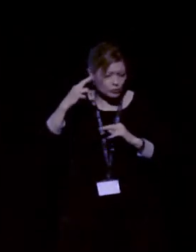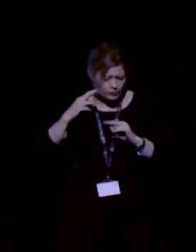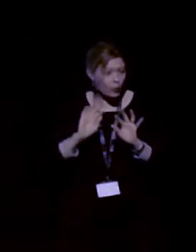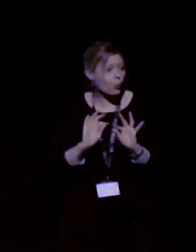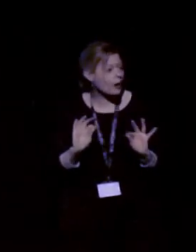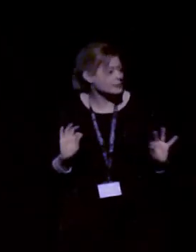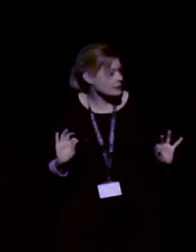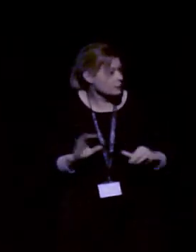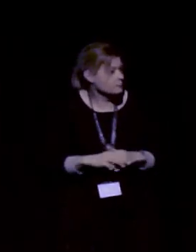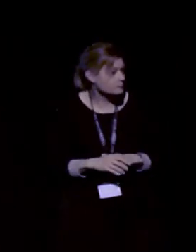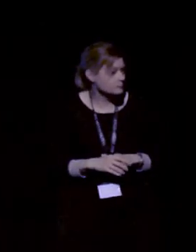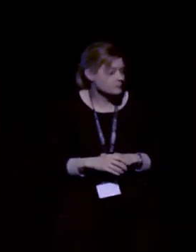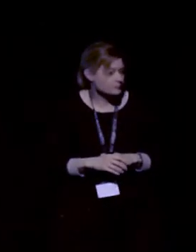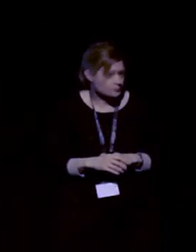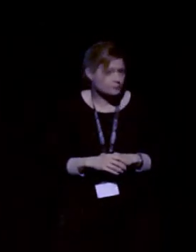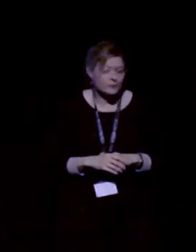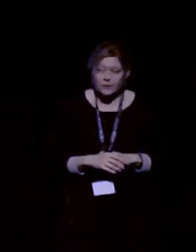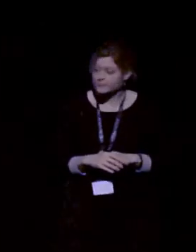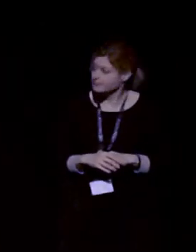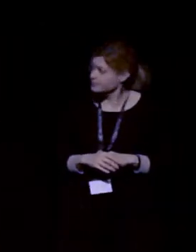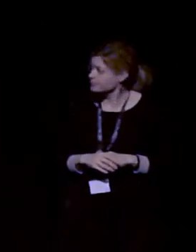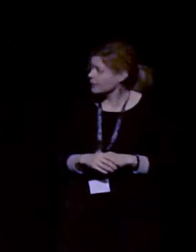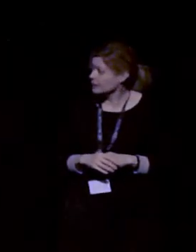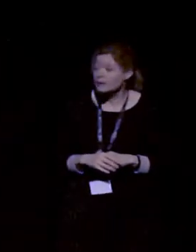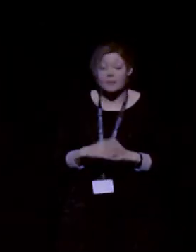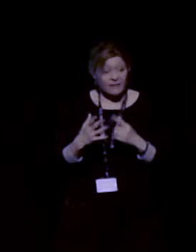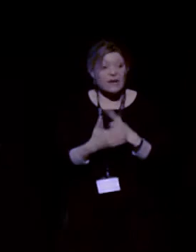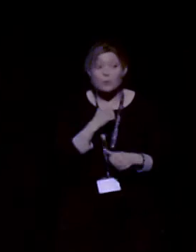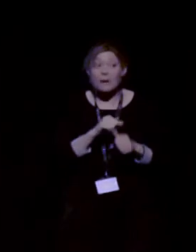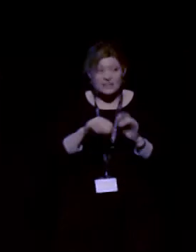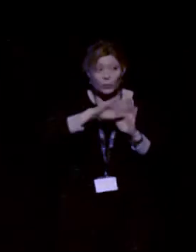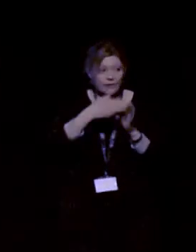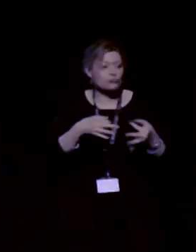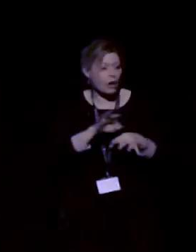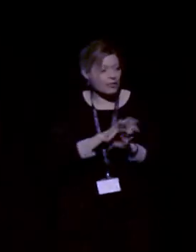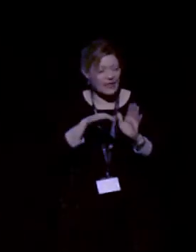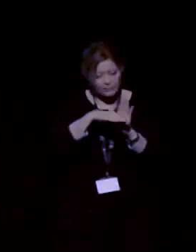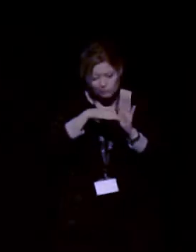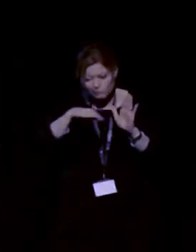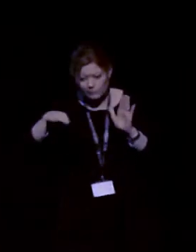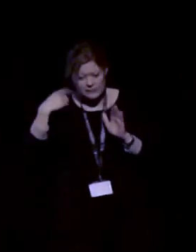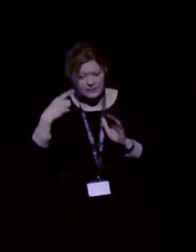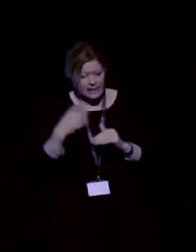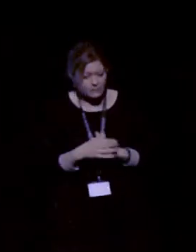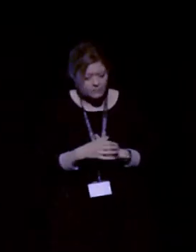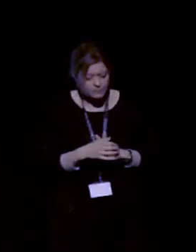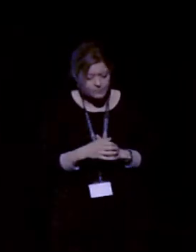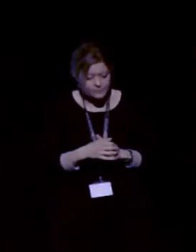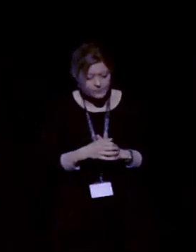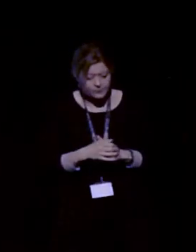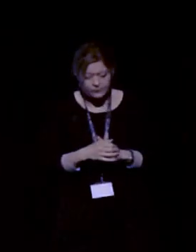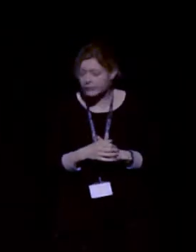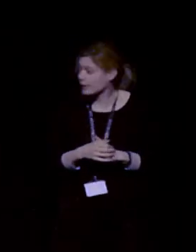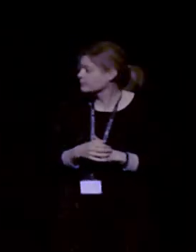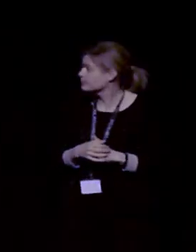tinnitus, more for the dynamic sounds than for the steady sounds. And this occurred even